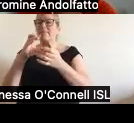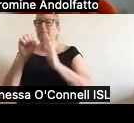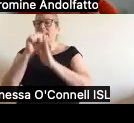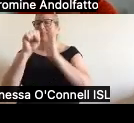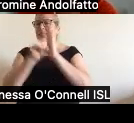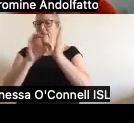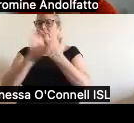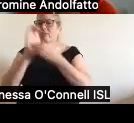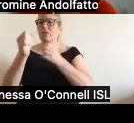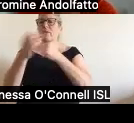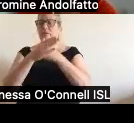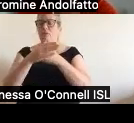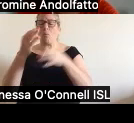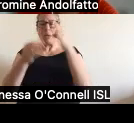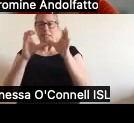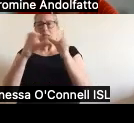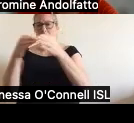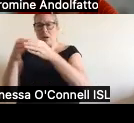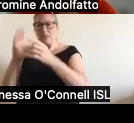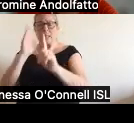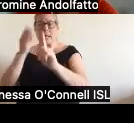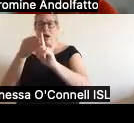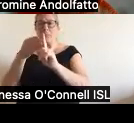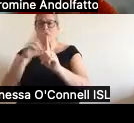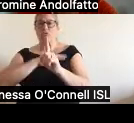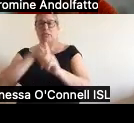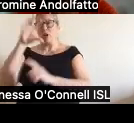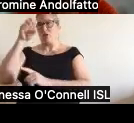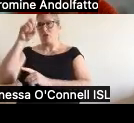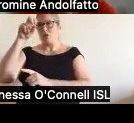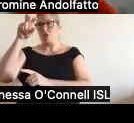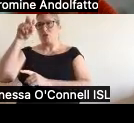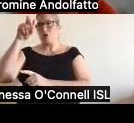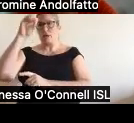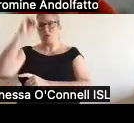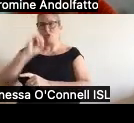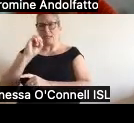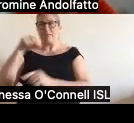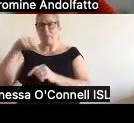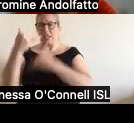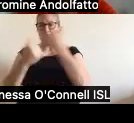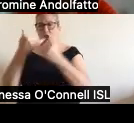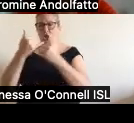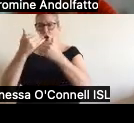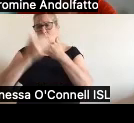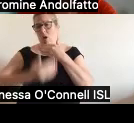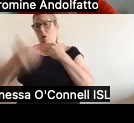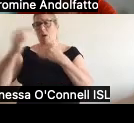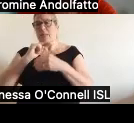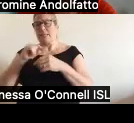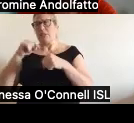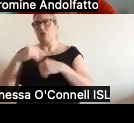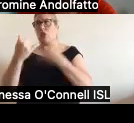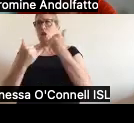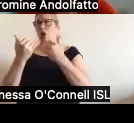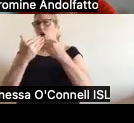law. The target was 30%. From this year onward, the target